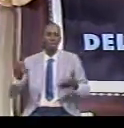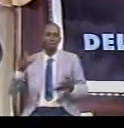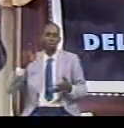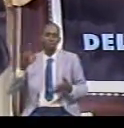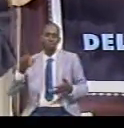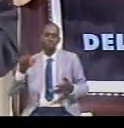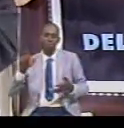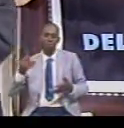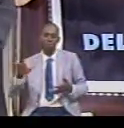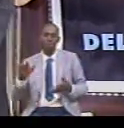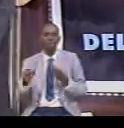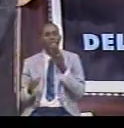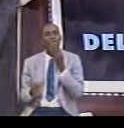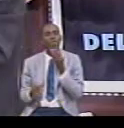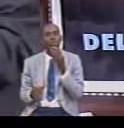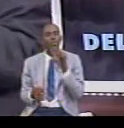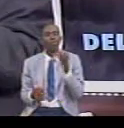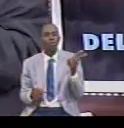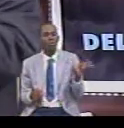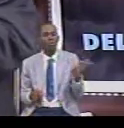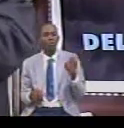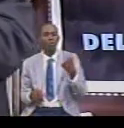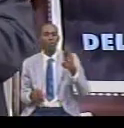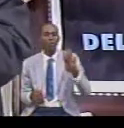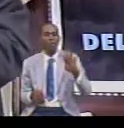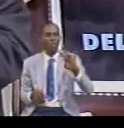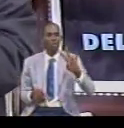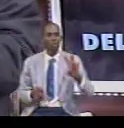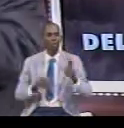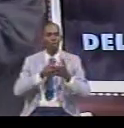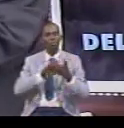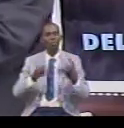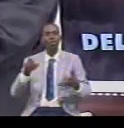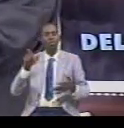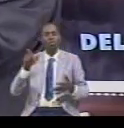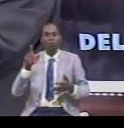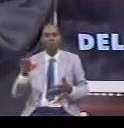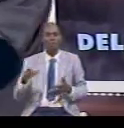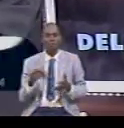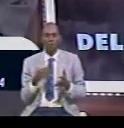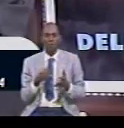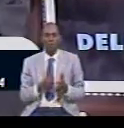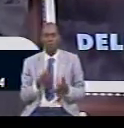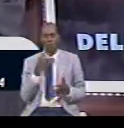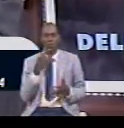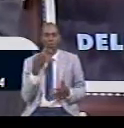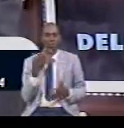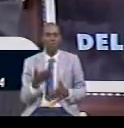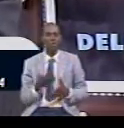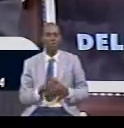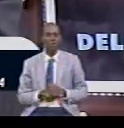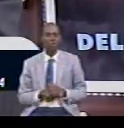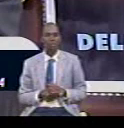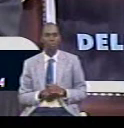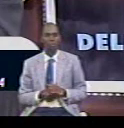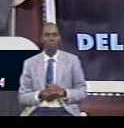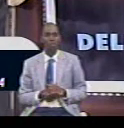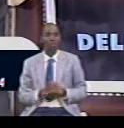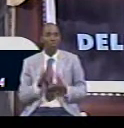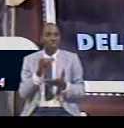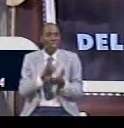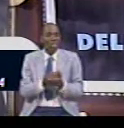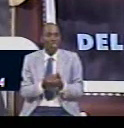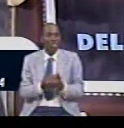In Hebrews chapter 7, reading from verse 25, Hebrews 7. Verse 25,